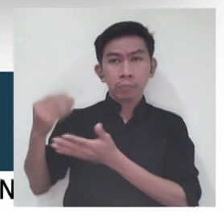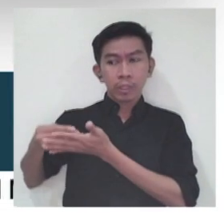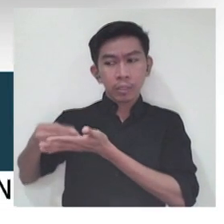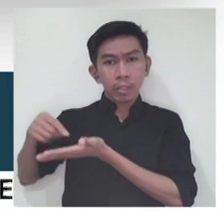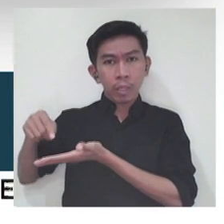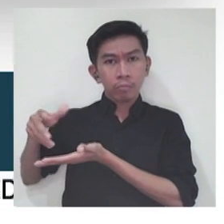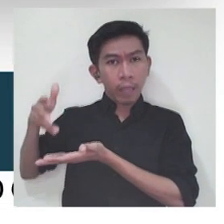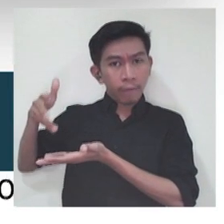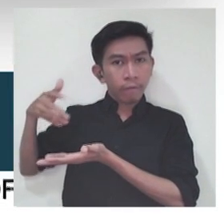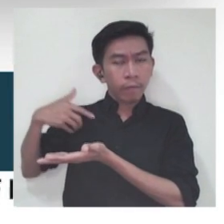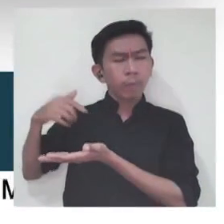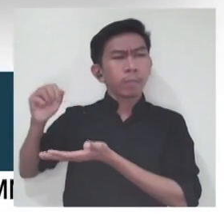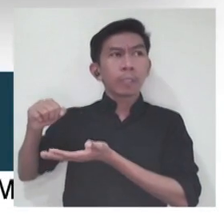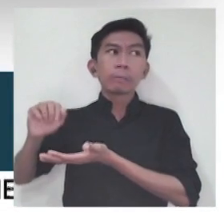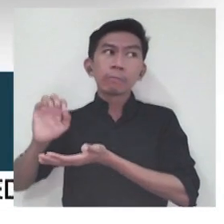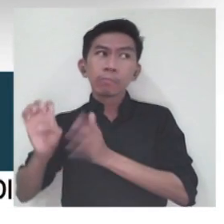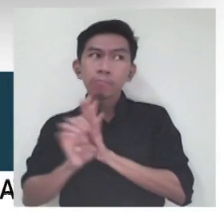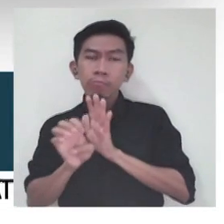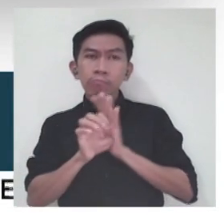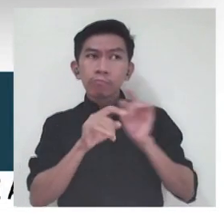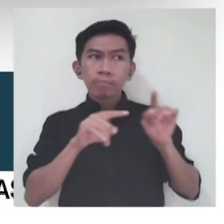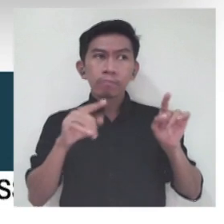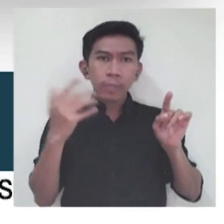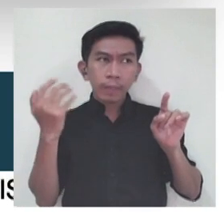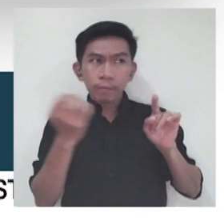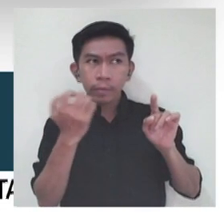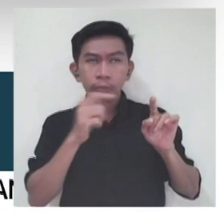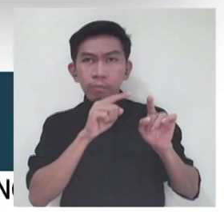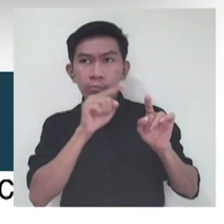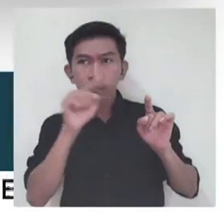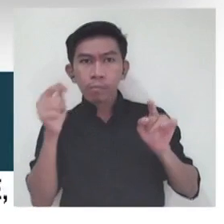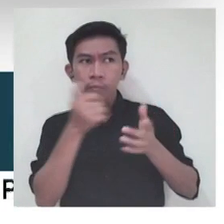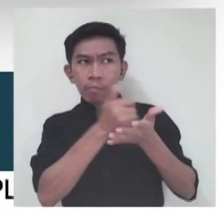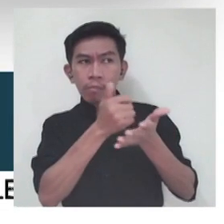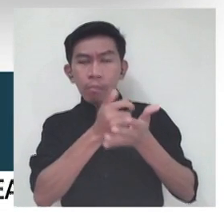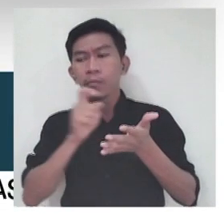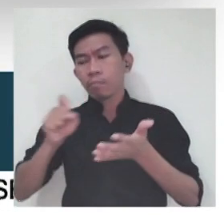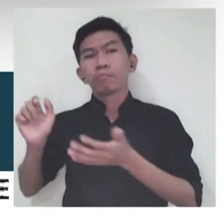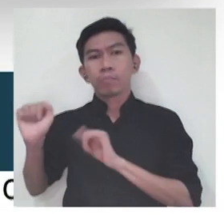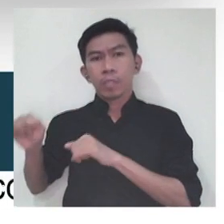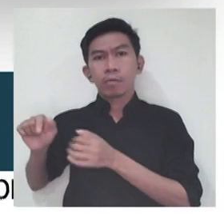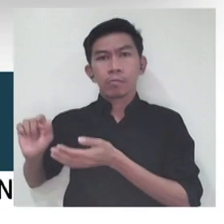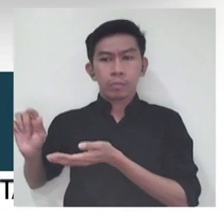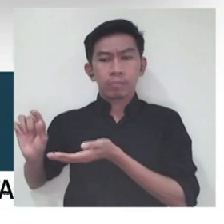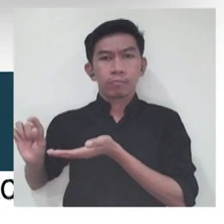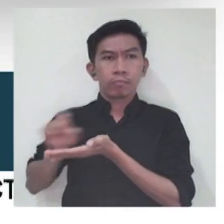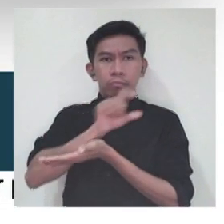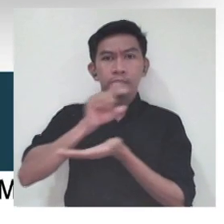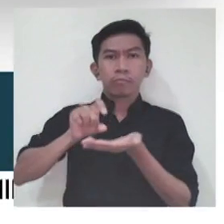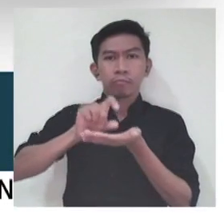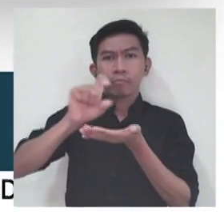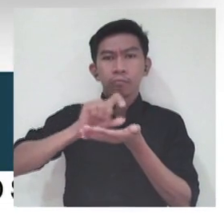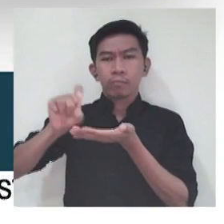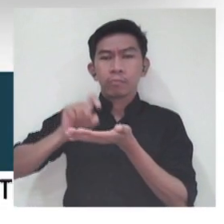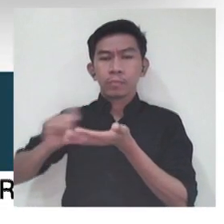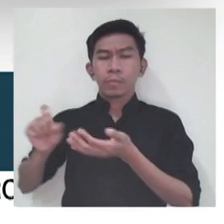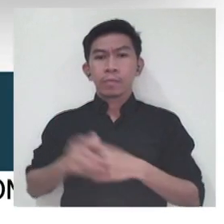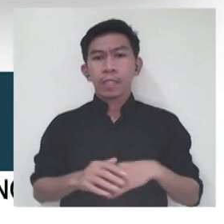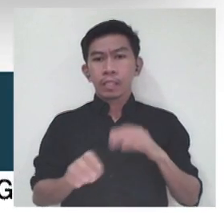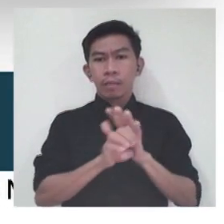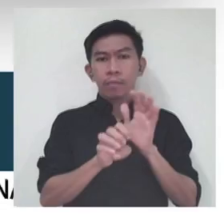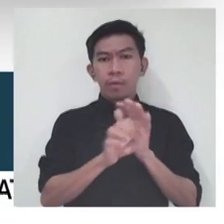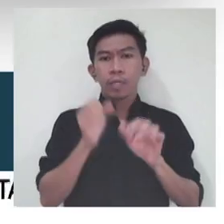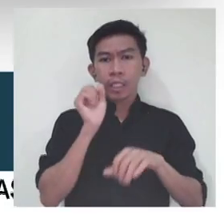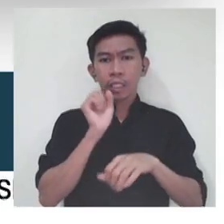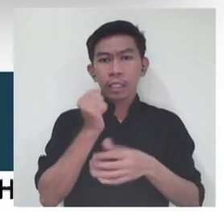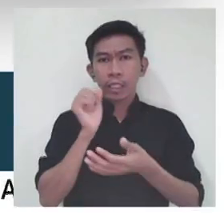natin gamitin sa iba pa pong mga form na mga assistance kagaya po ng cash for work kung kakailanganin, food for work at